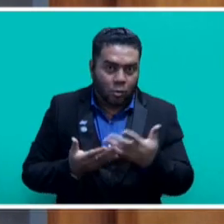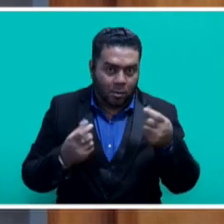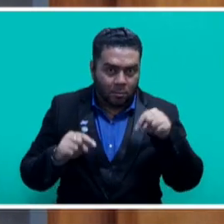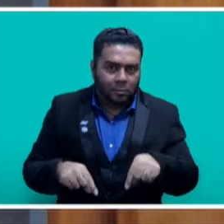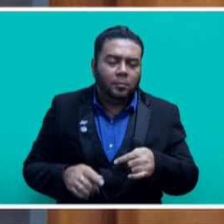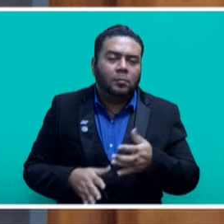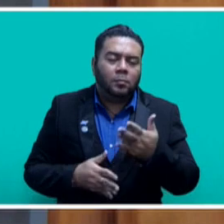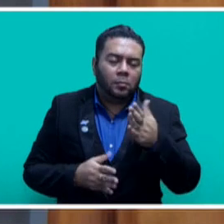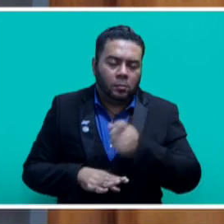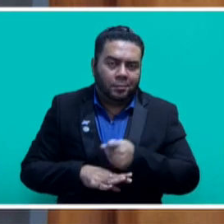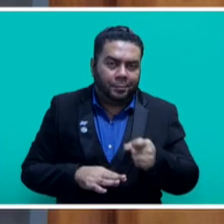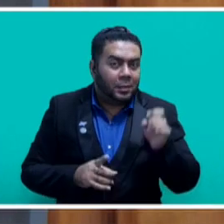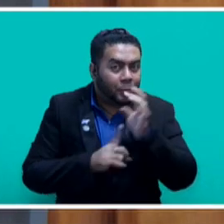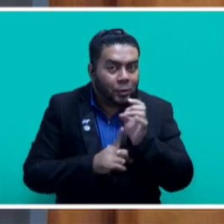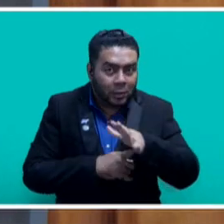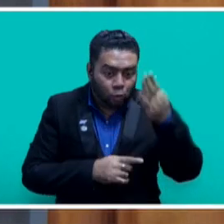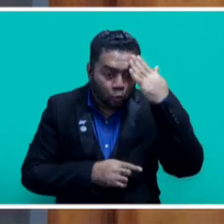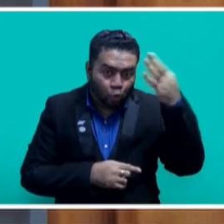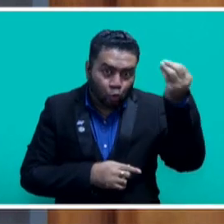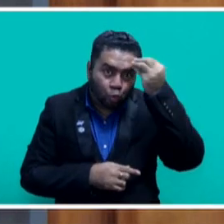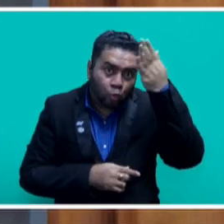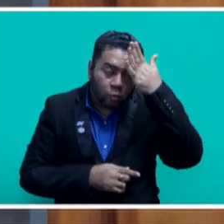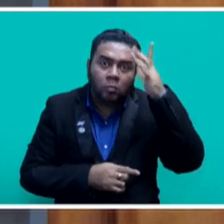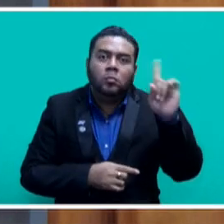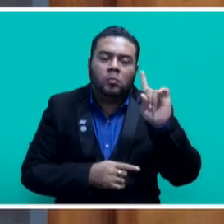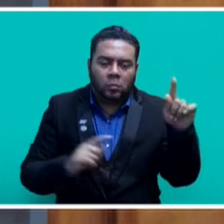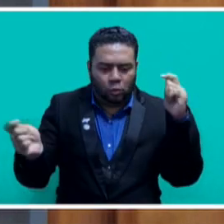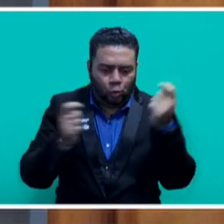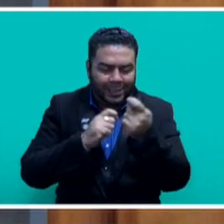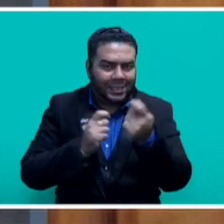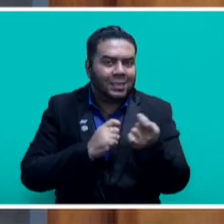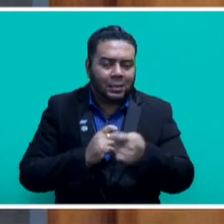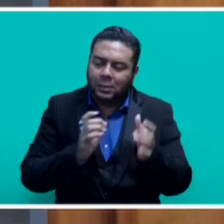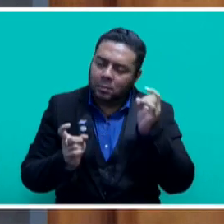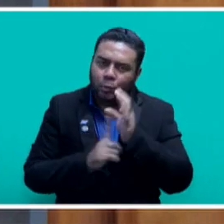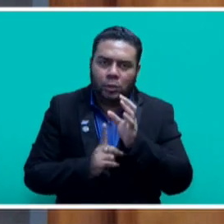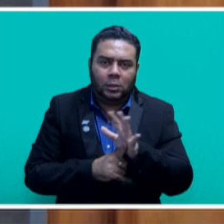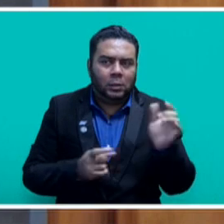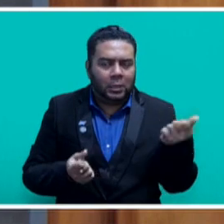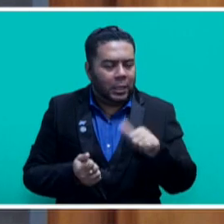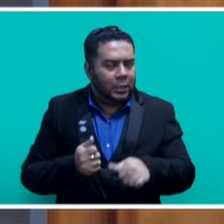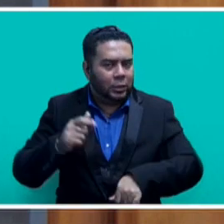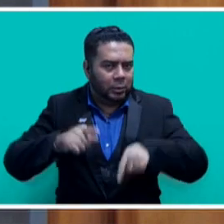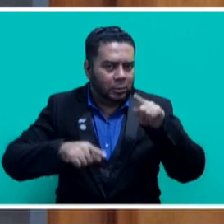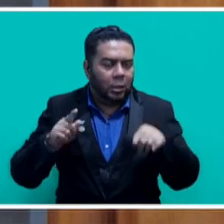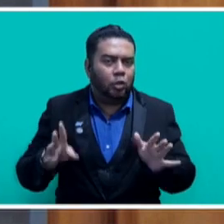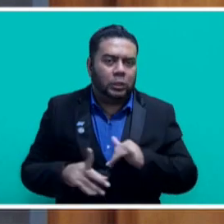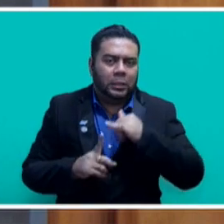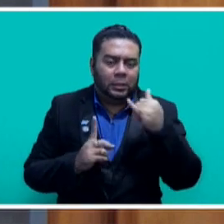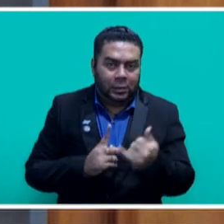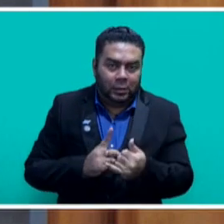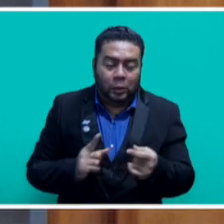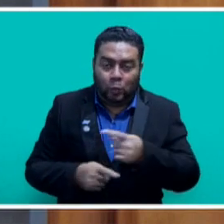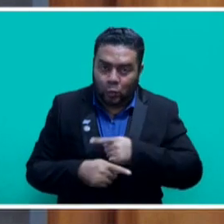is important to keep in mind that change is essential in any dynamic society. We